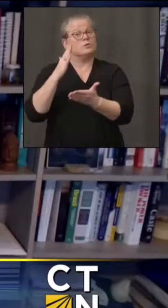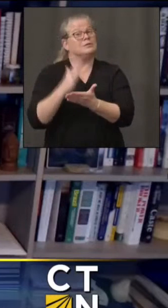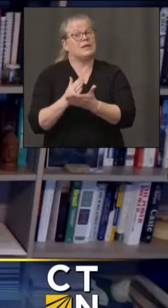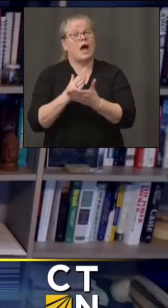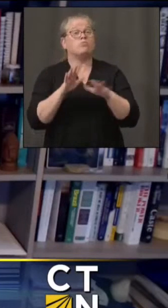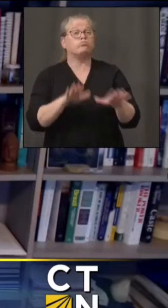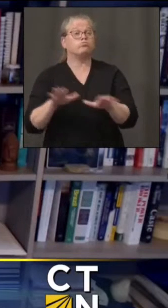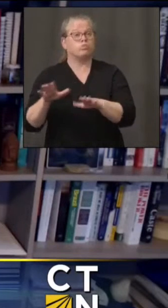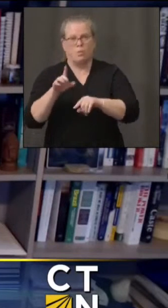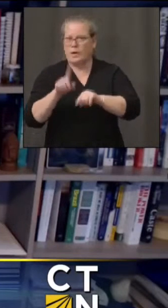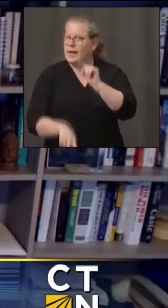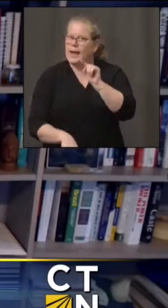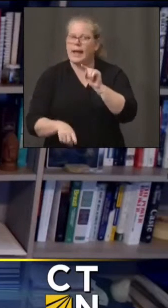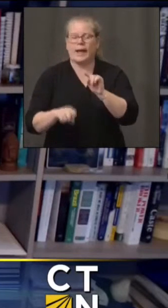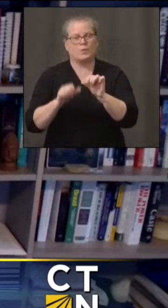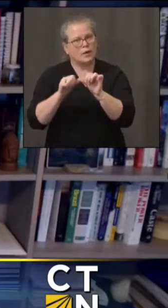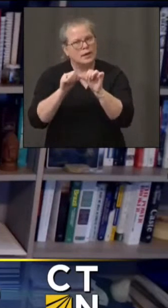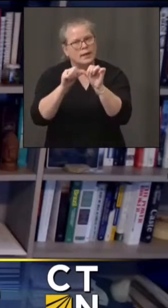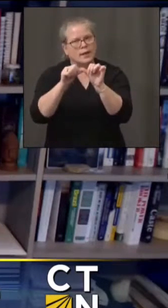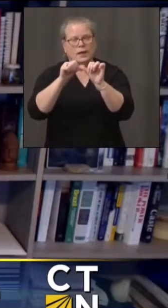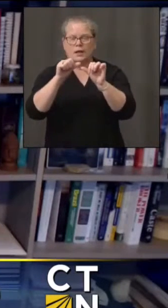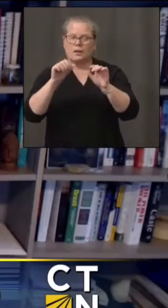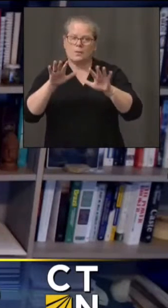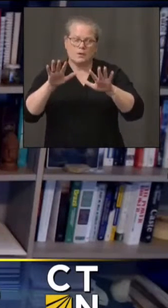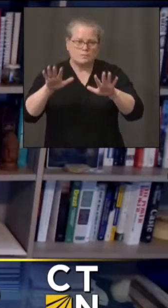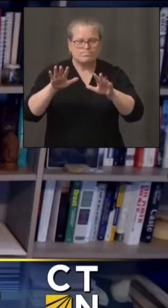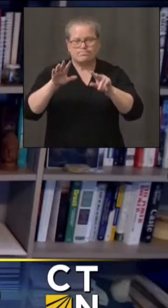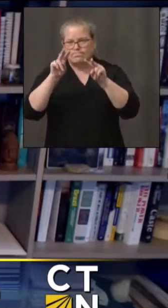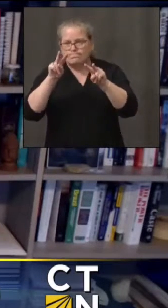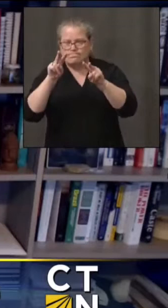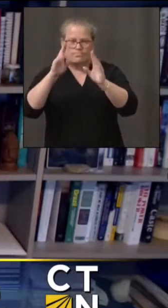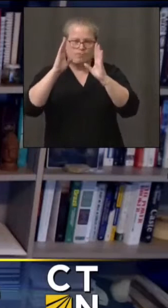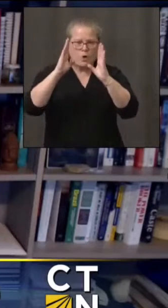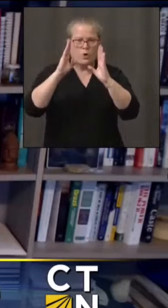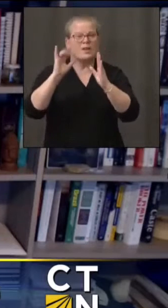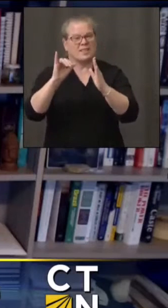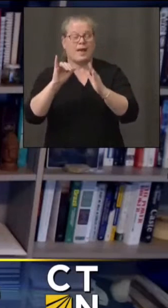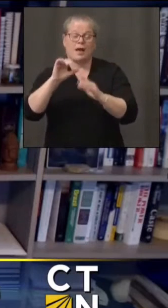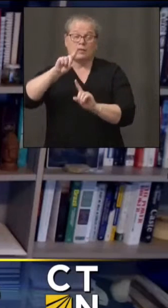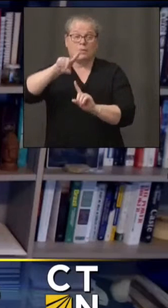this is the primary priority of the Department of Public Health.